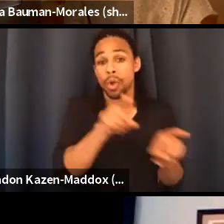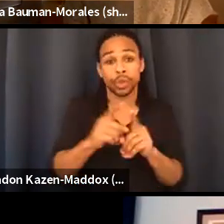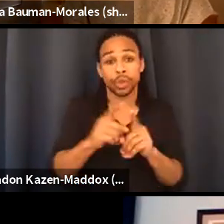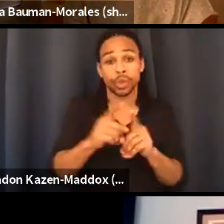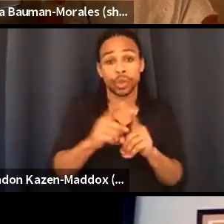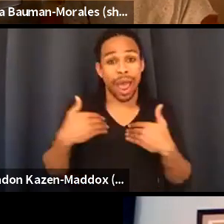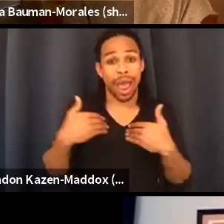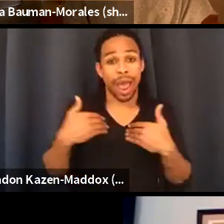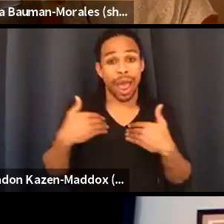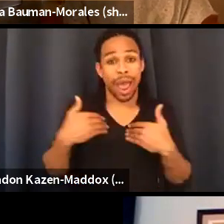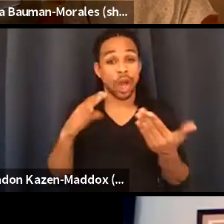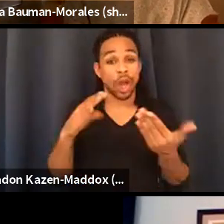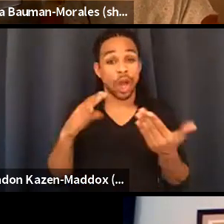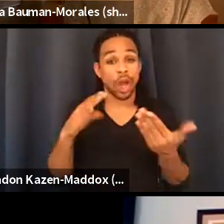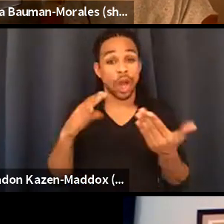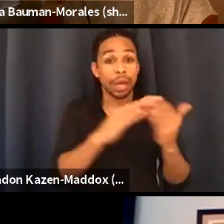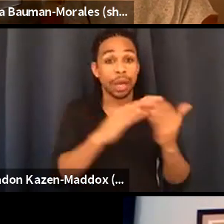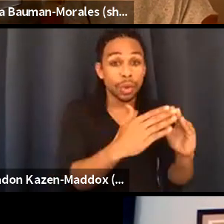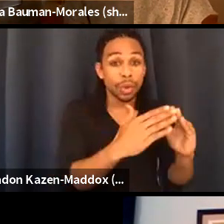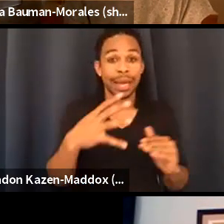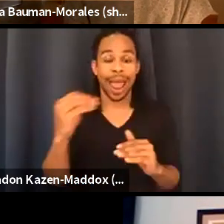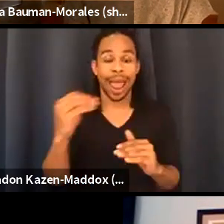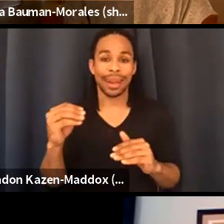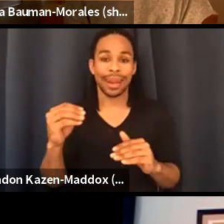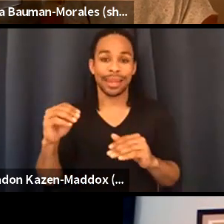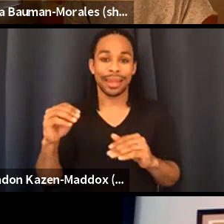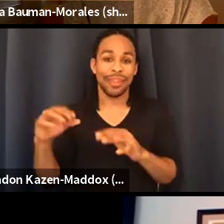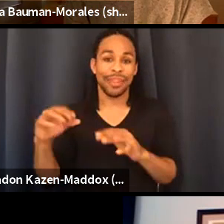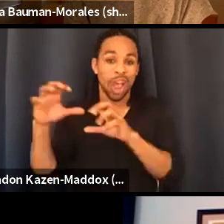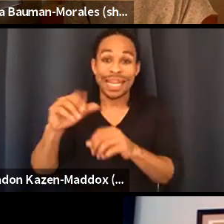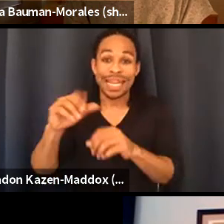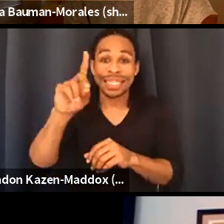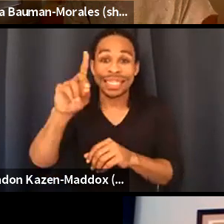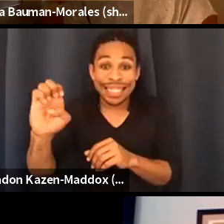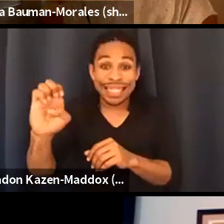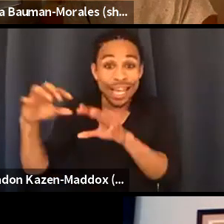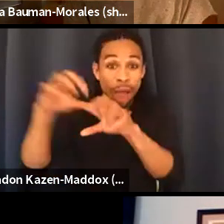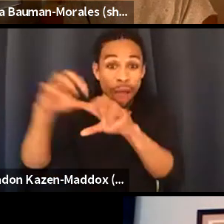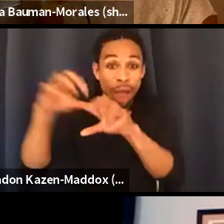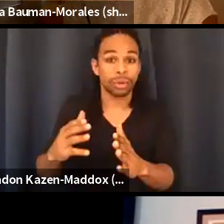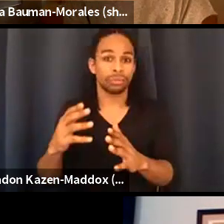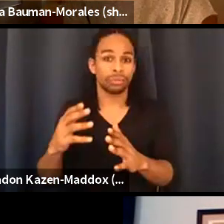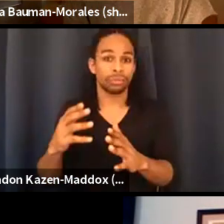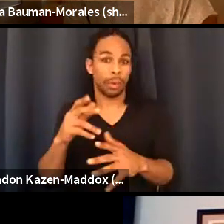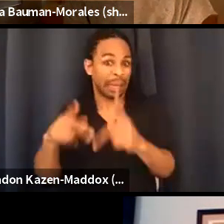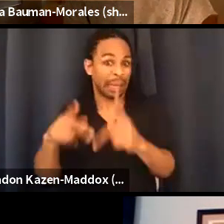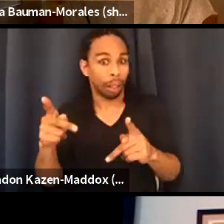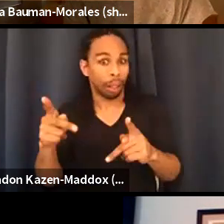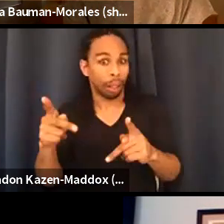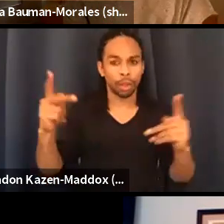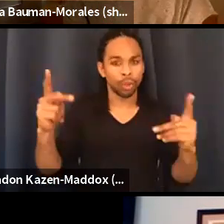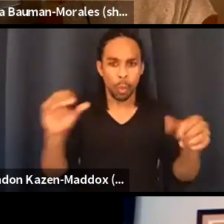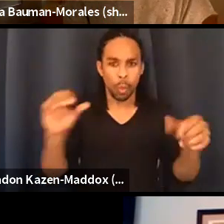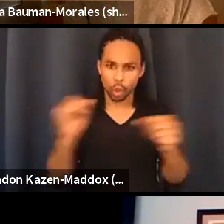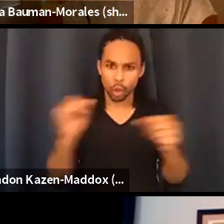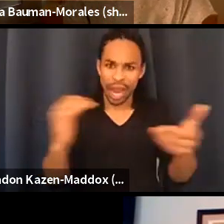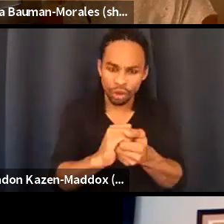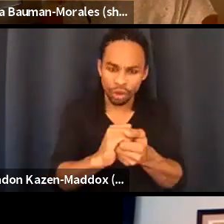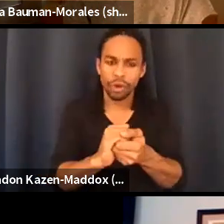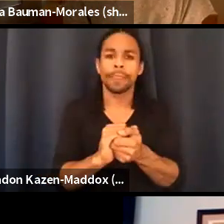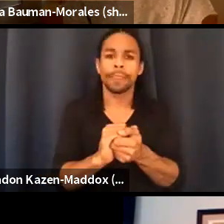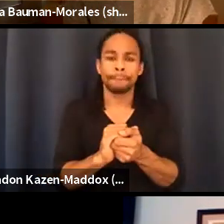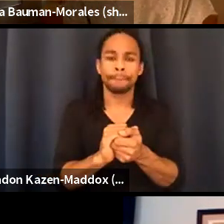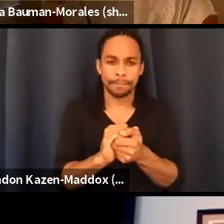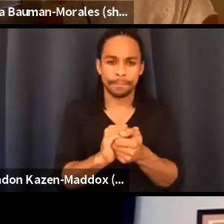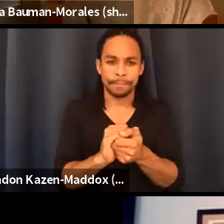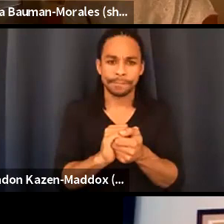And it also acts as a bit of a challenge to kind of, challenges may be the wrong word, but I think